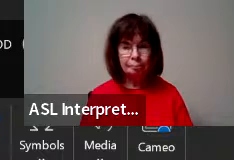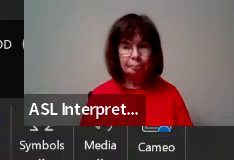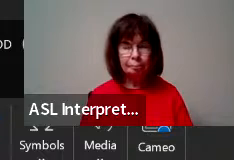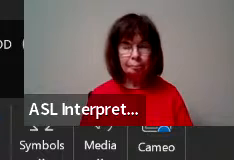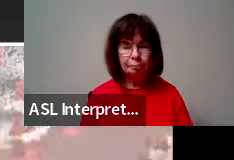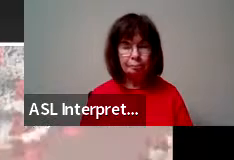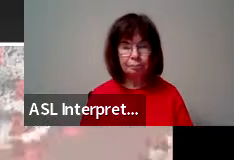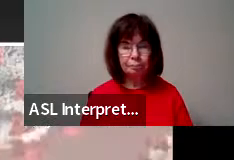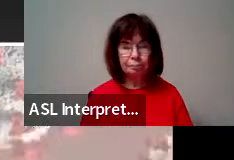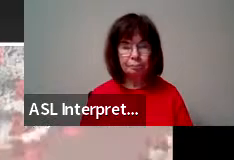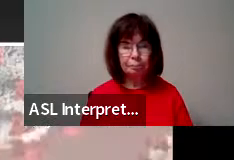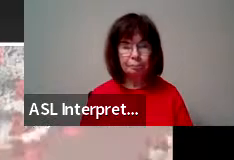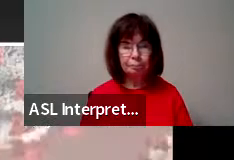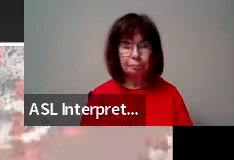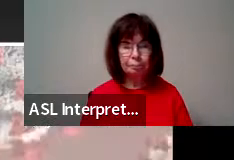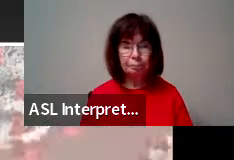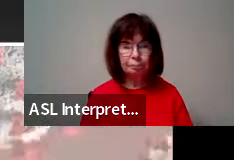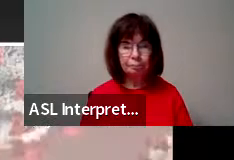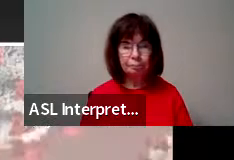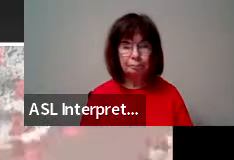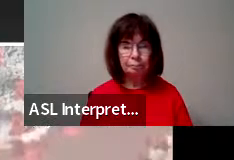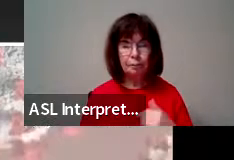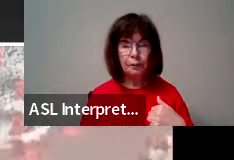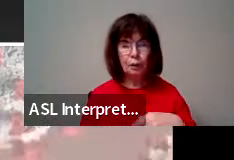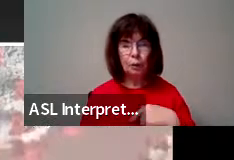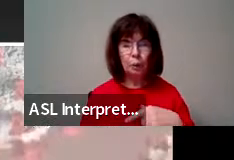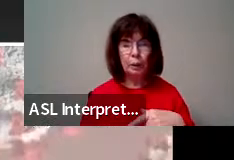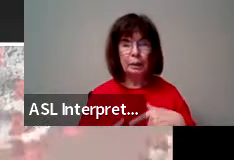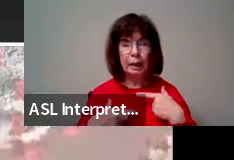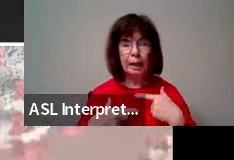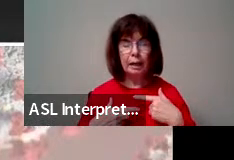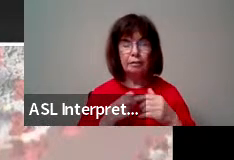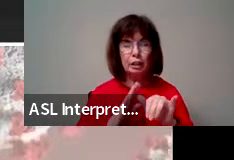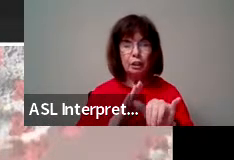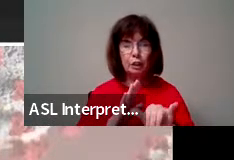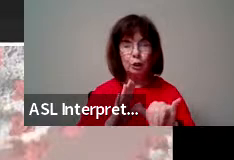And I think we are live on YouTube. Great.